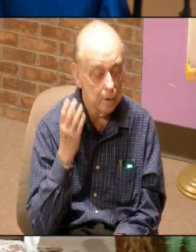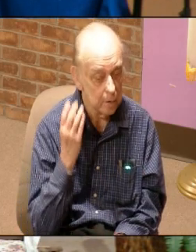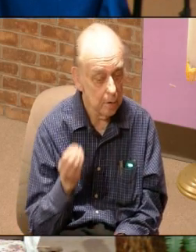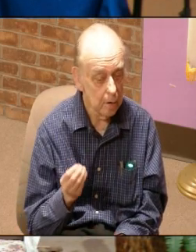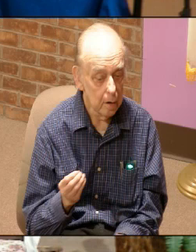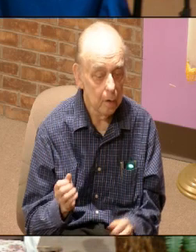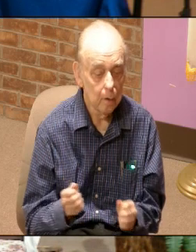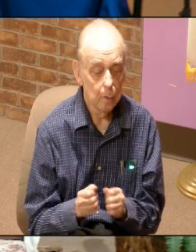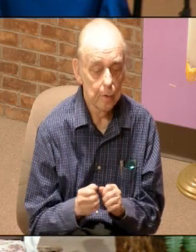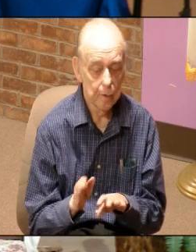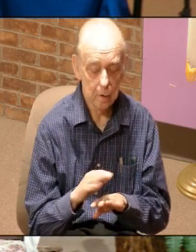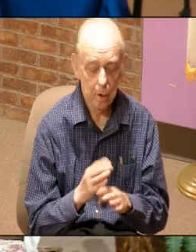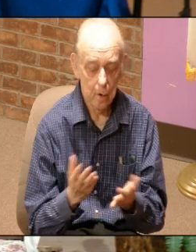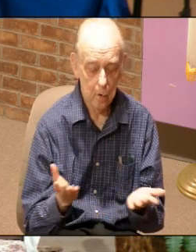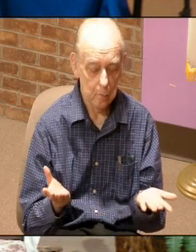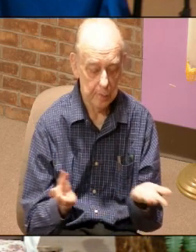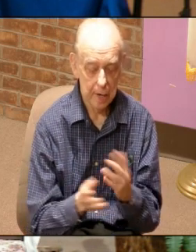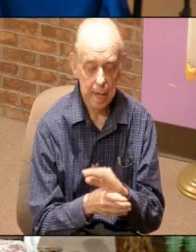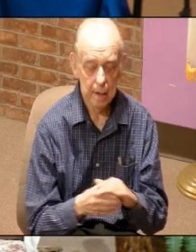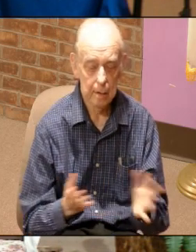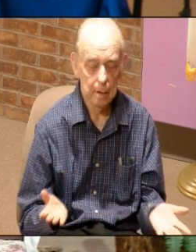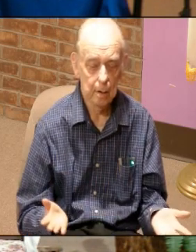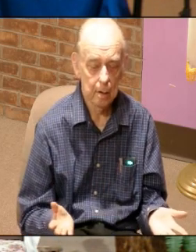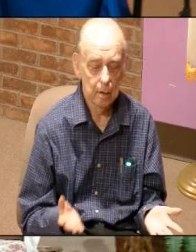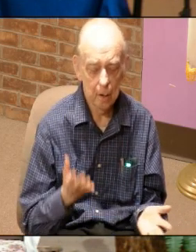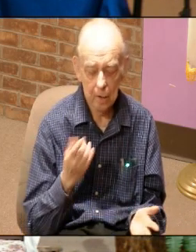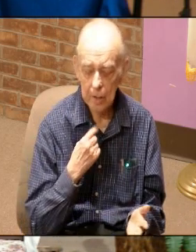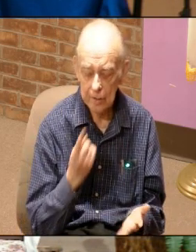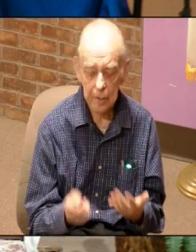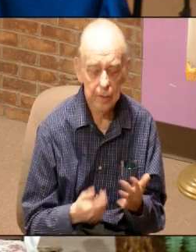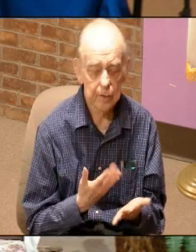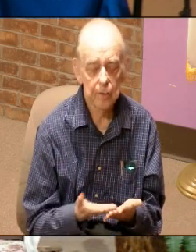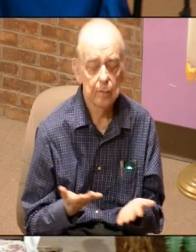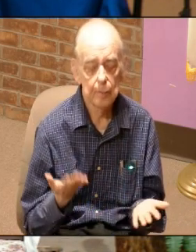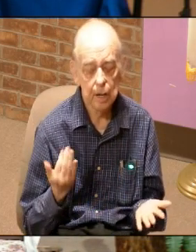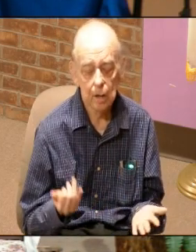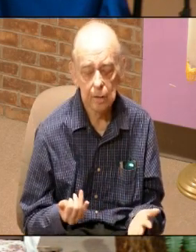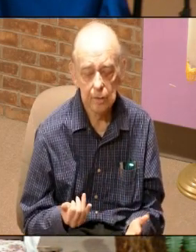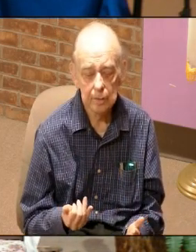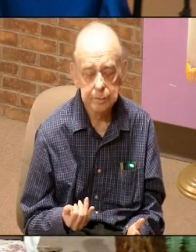with an open hand. And why do I say all of this? Because